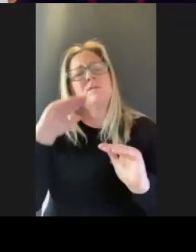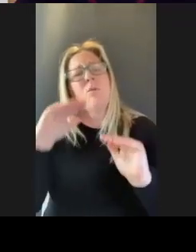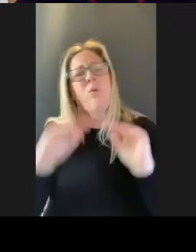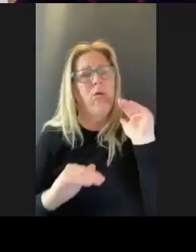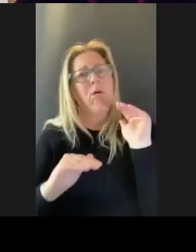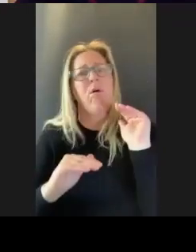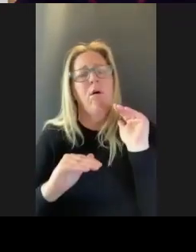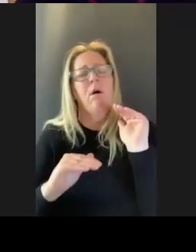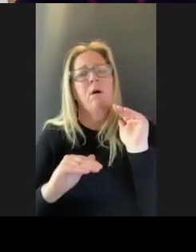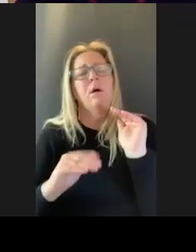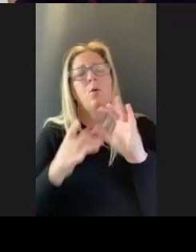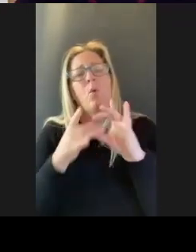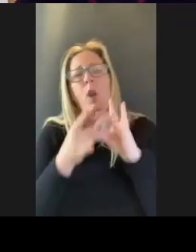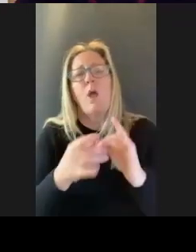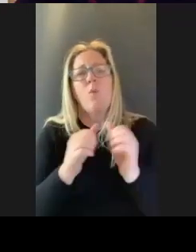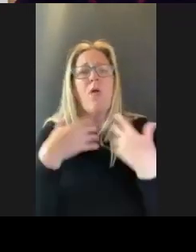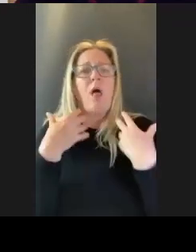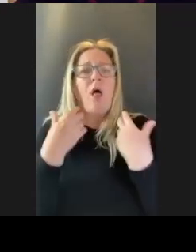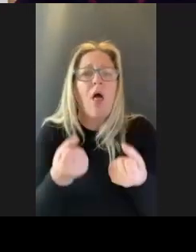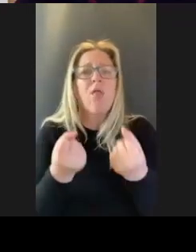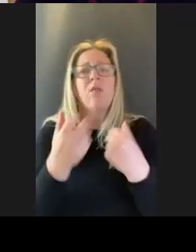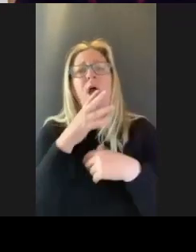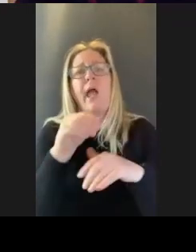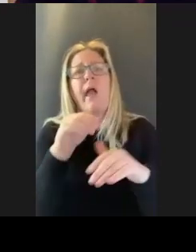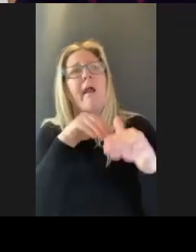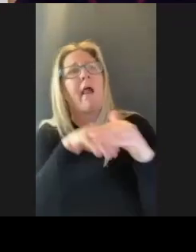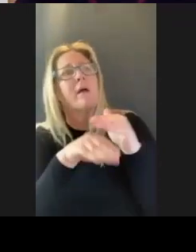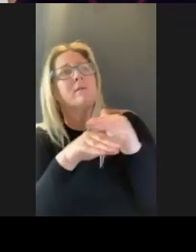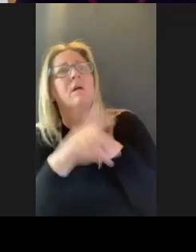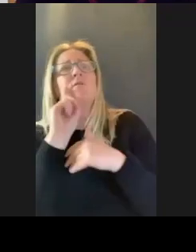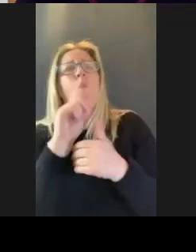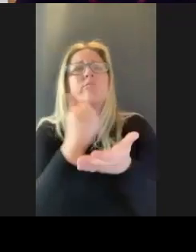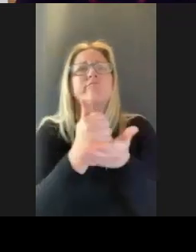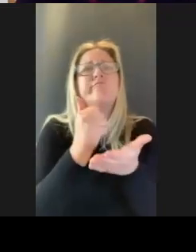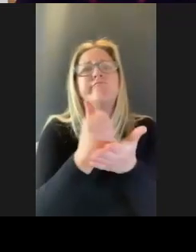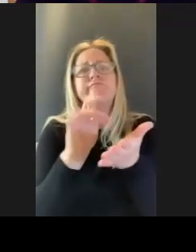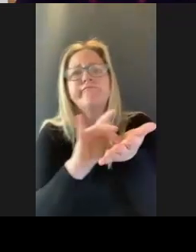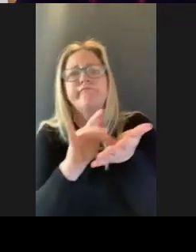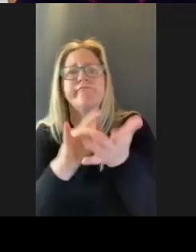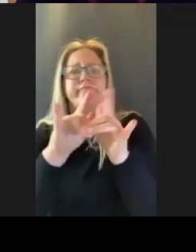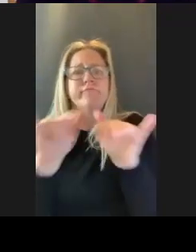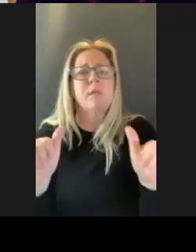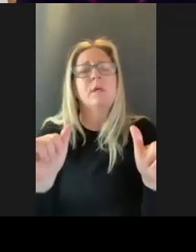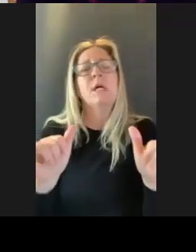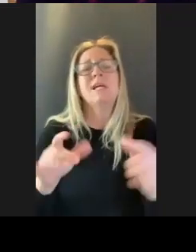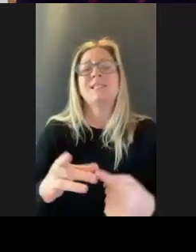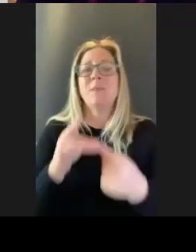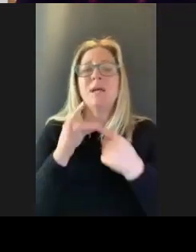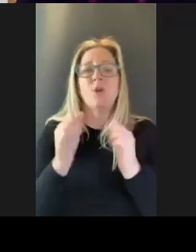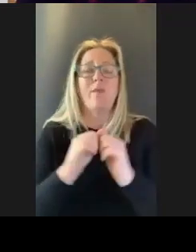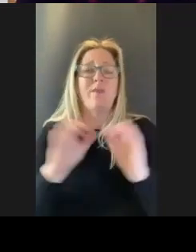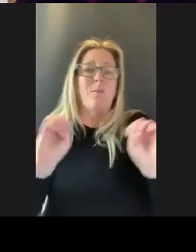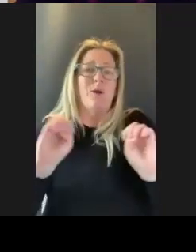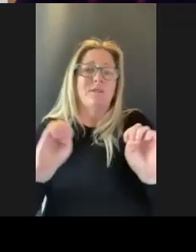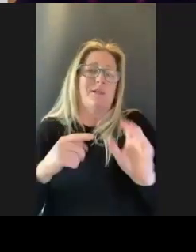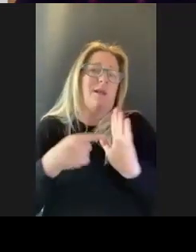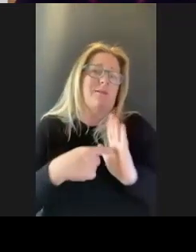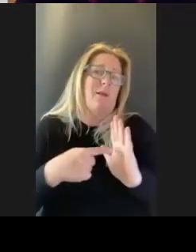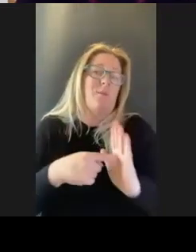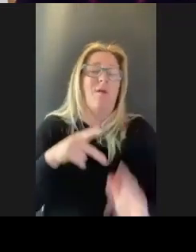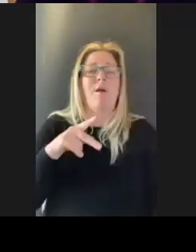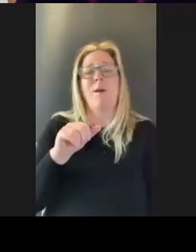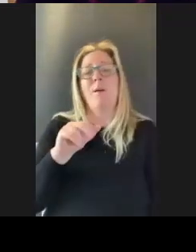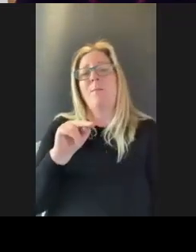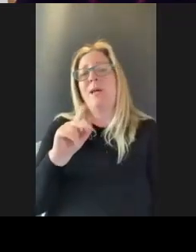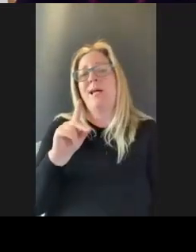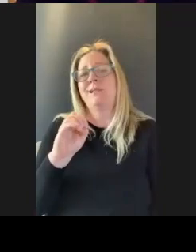comes to health and access to resources, especially in the midst of emergencies like pandemics. In the